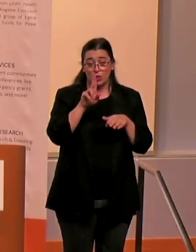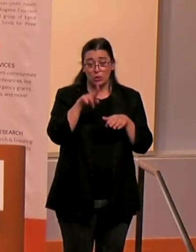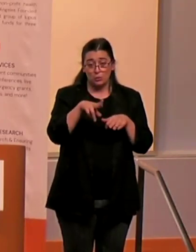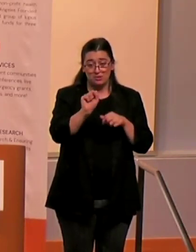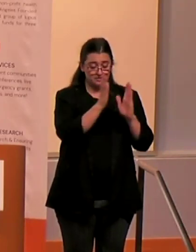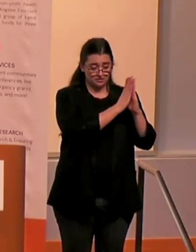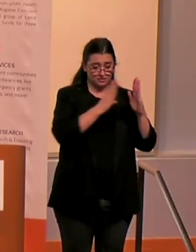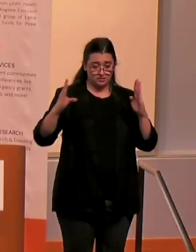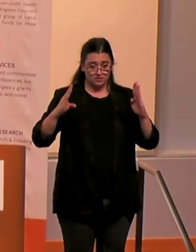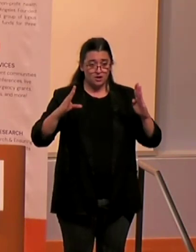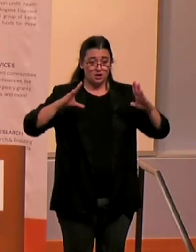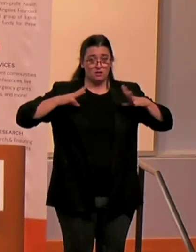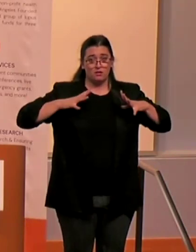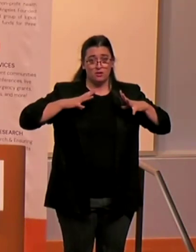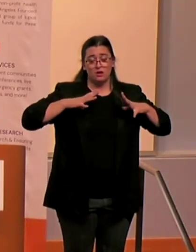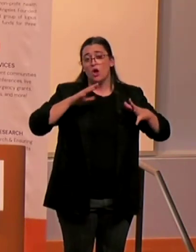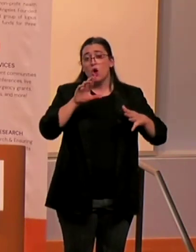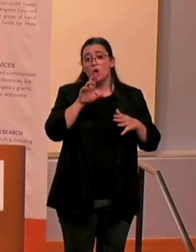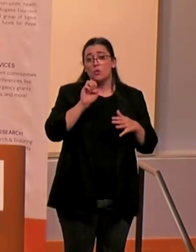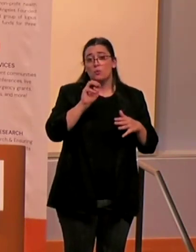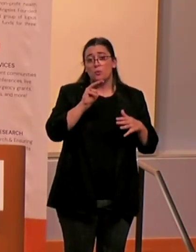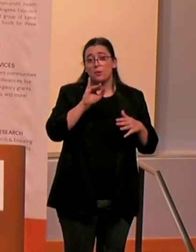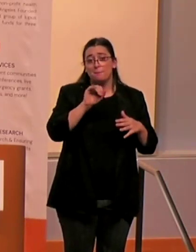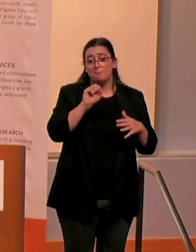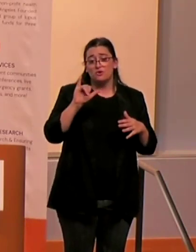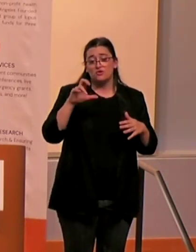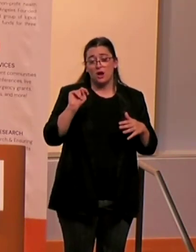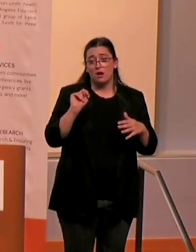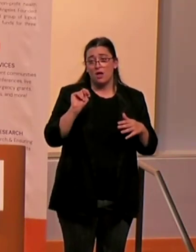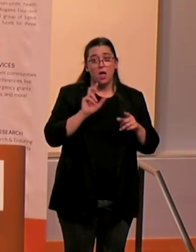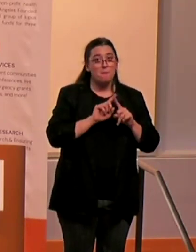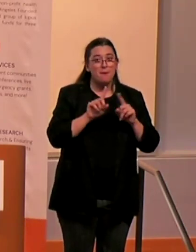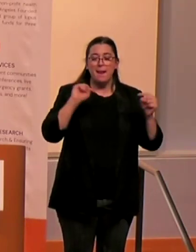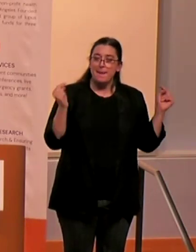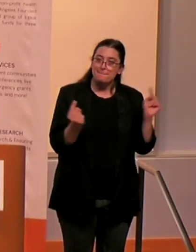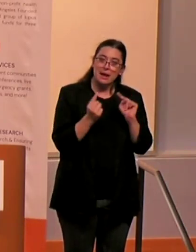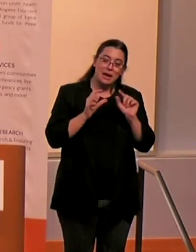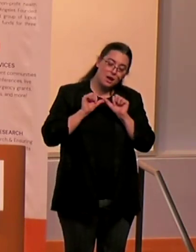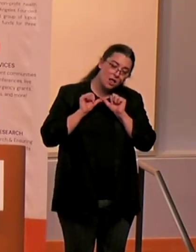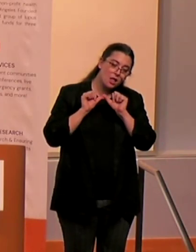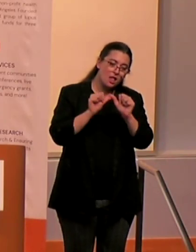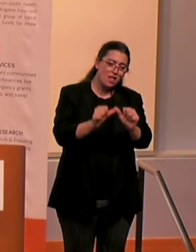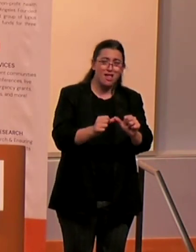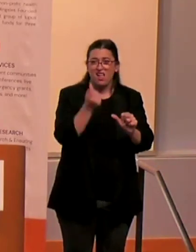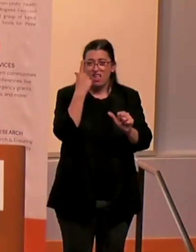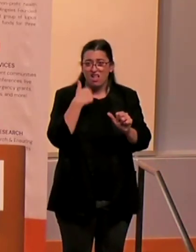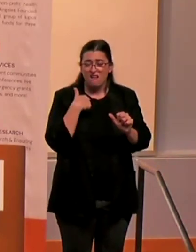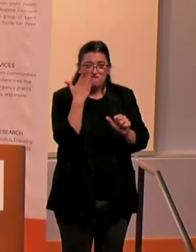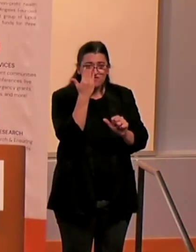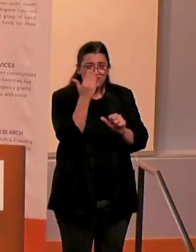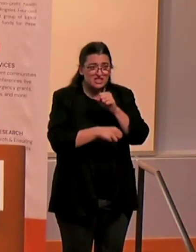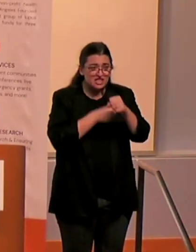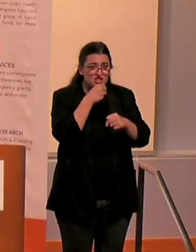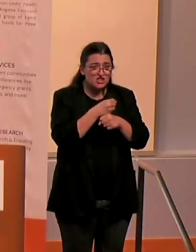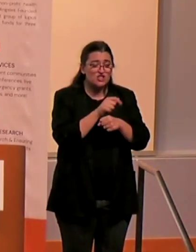I was still in horrendous pain. And I was already living with lupus for over 15 years and knew